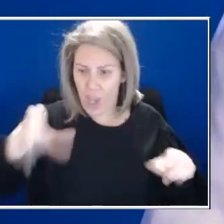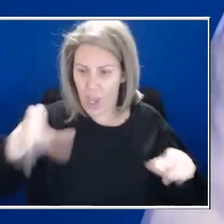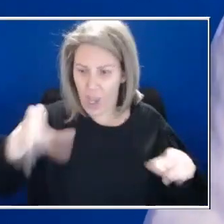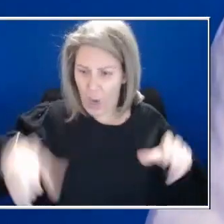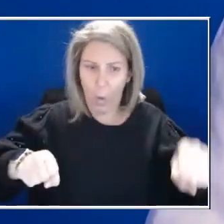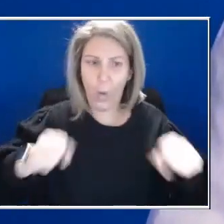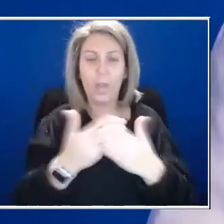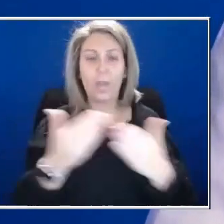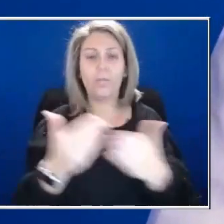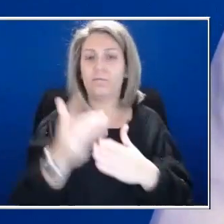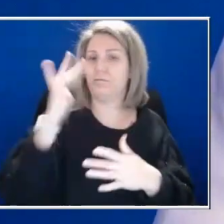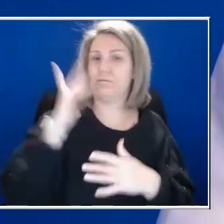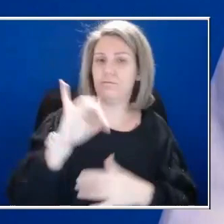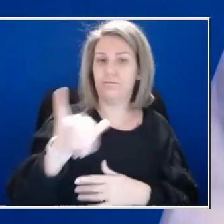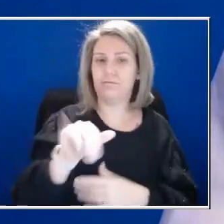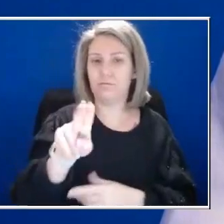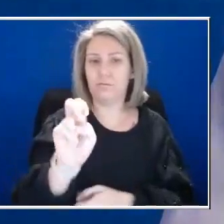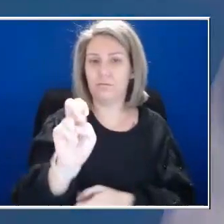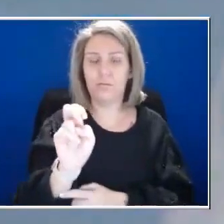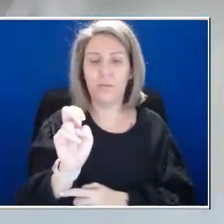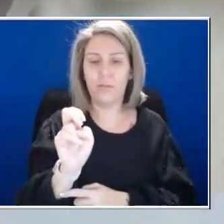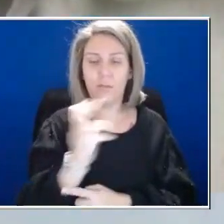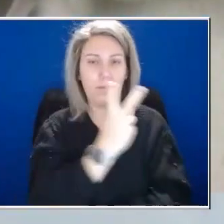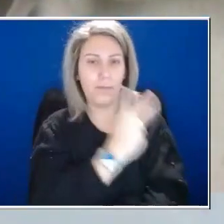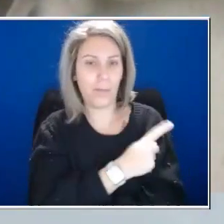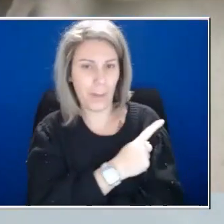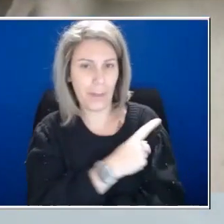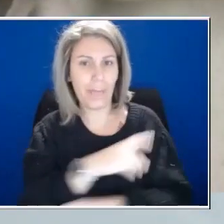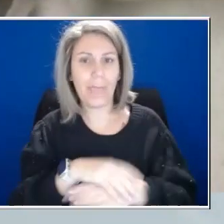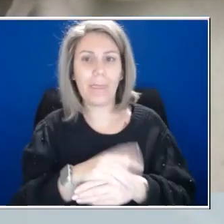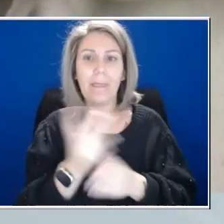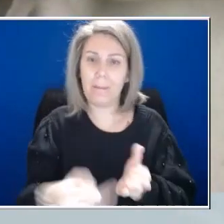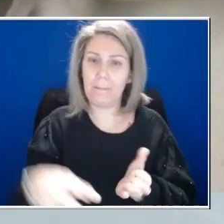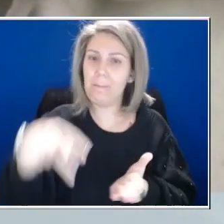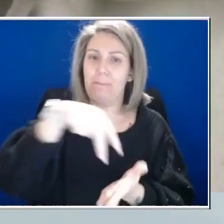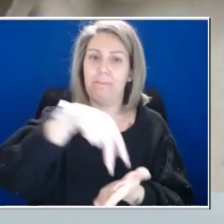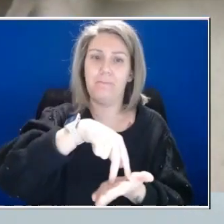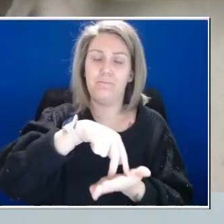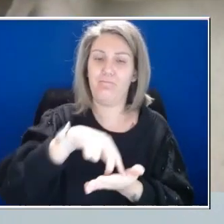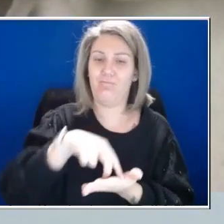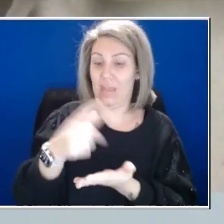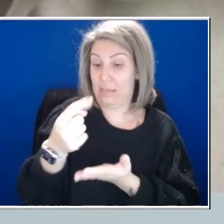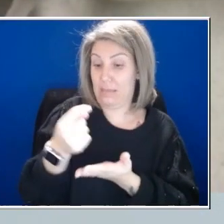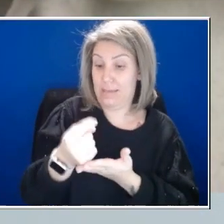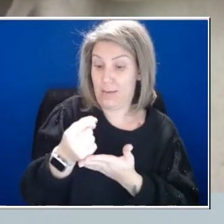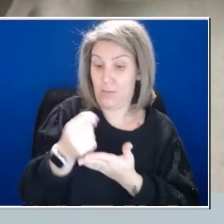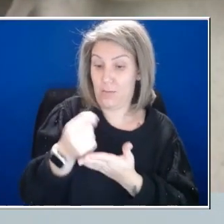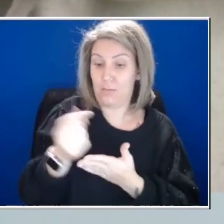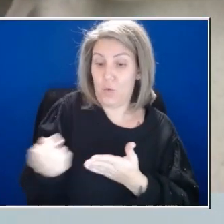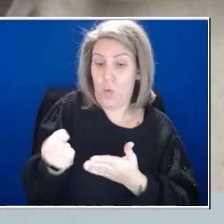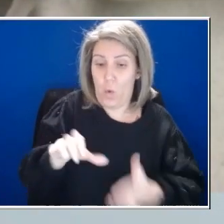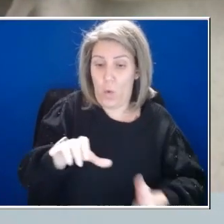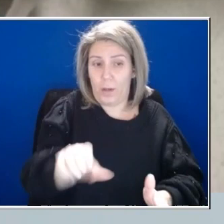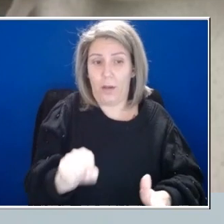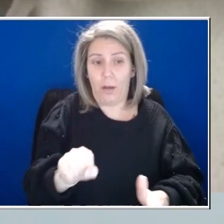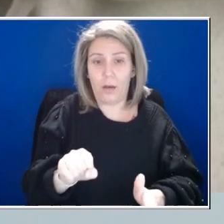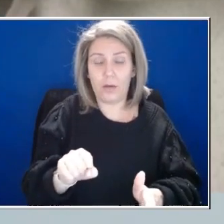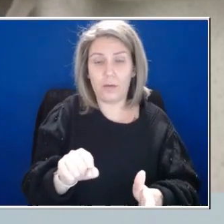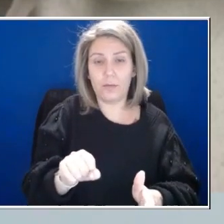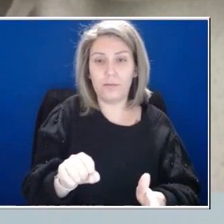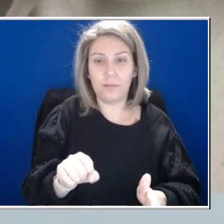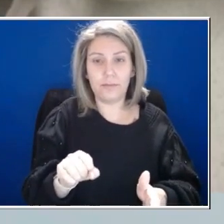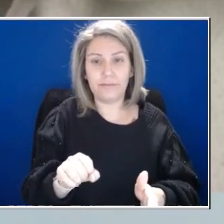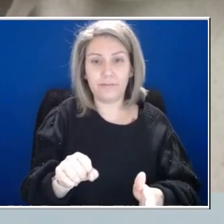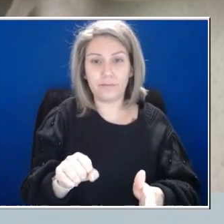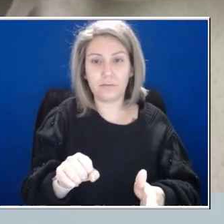had a patient who was getting up. The therapist was holding onto that belt. And it slipped